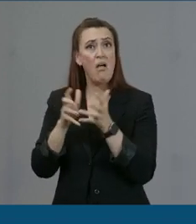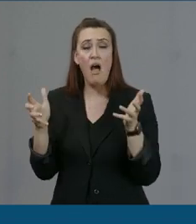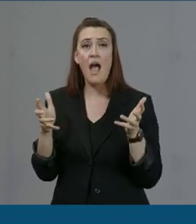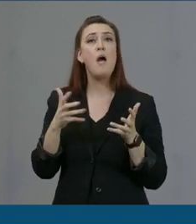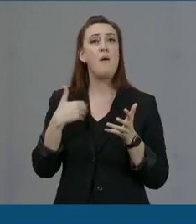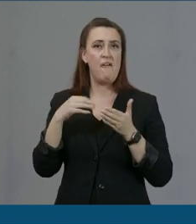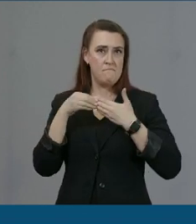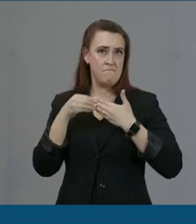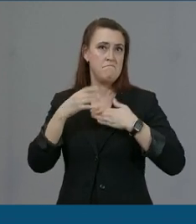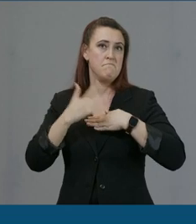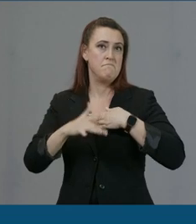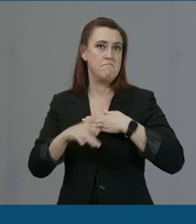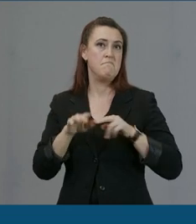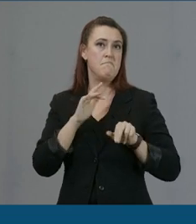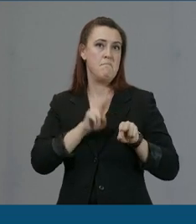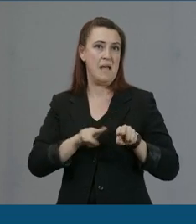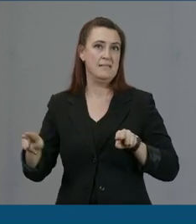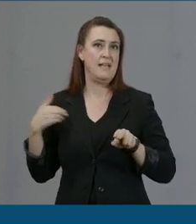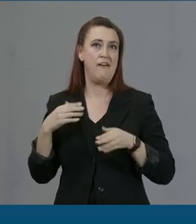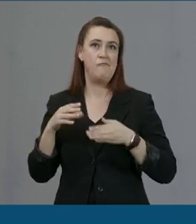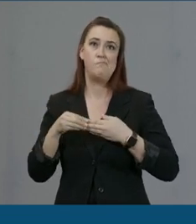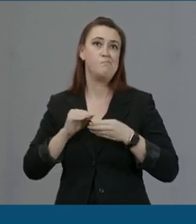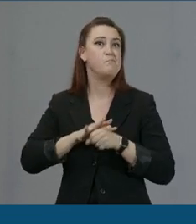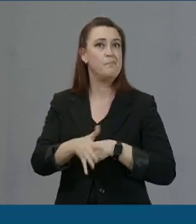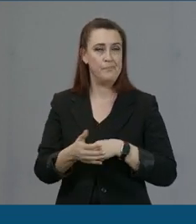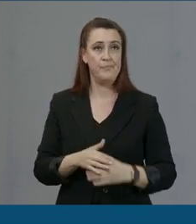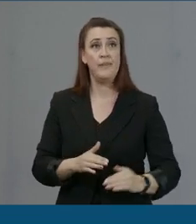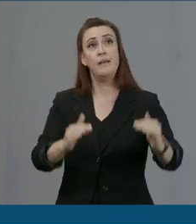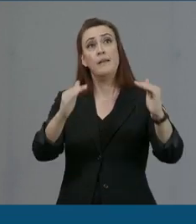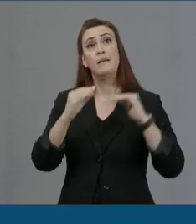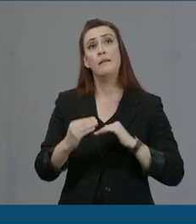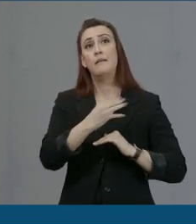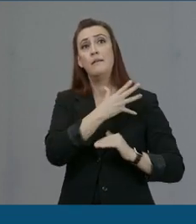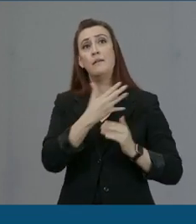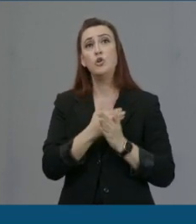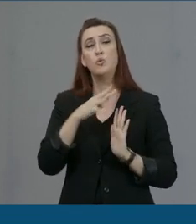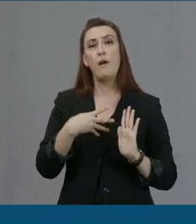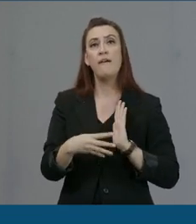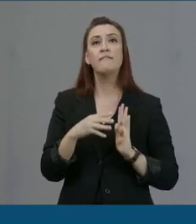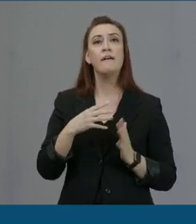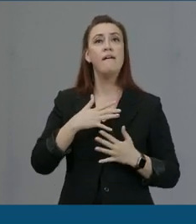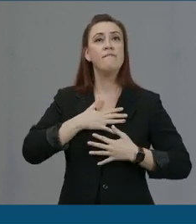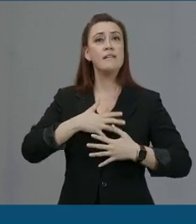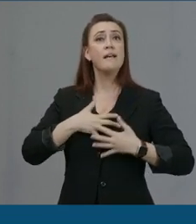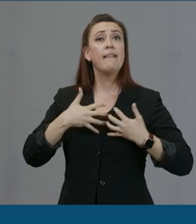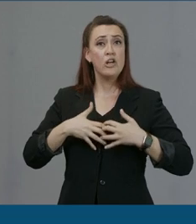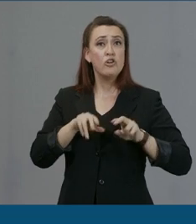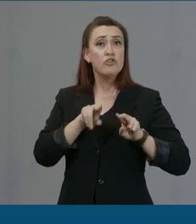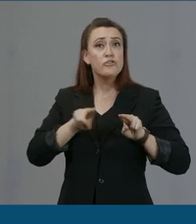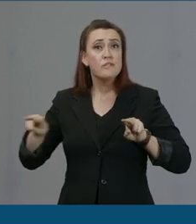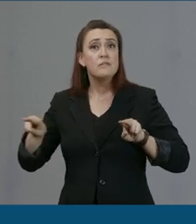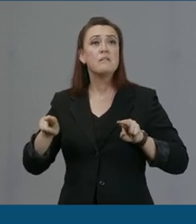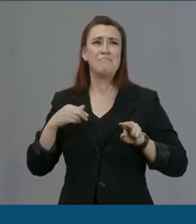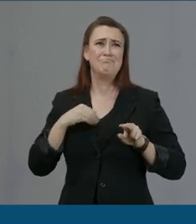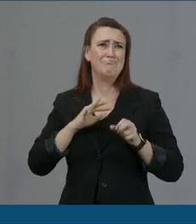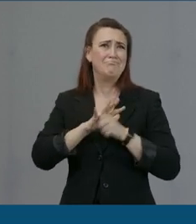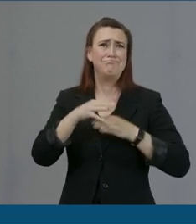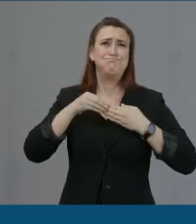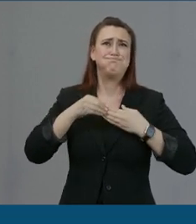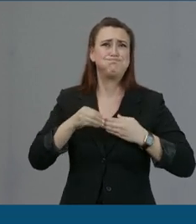capacity. And lastly, ventilators. We have an incredible amount of ventilators